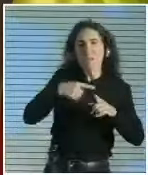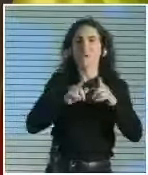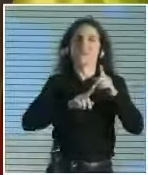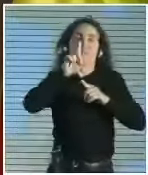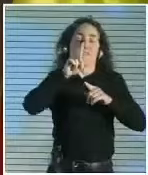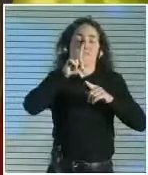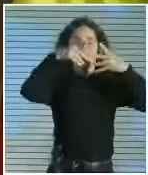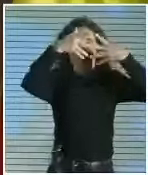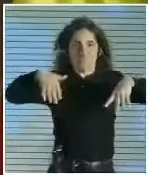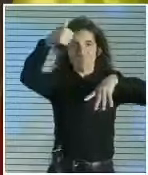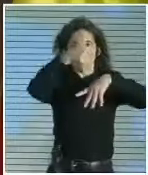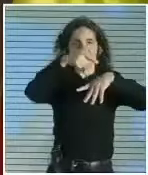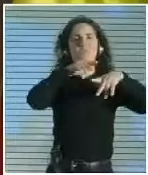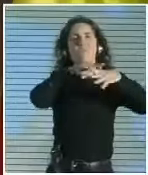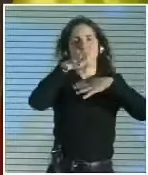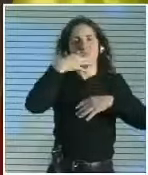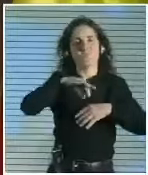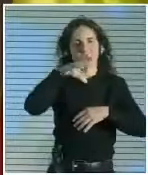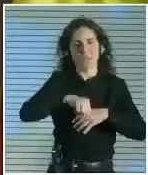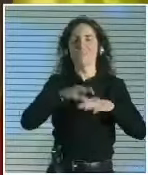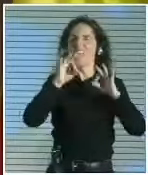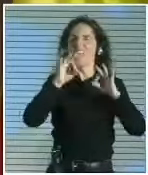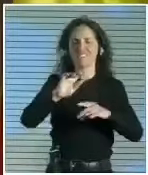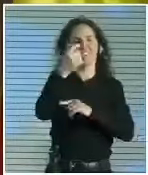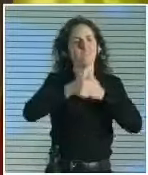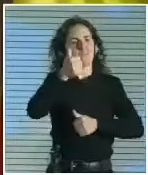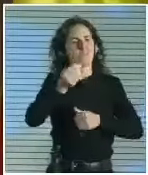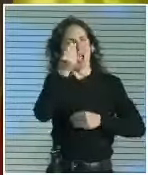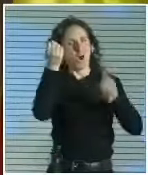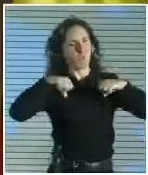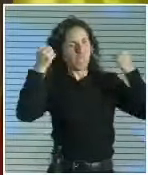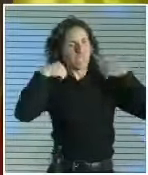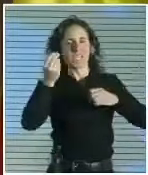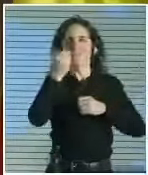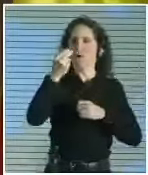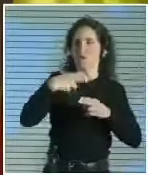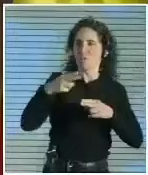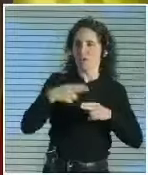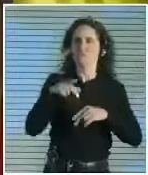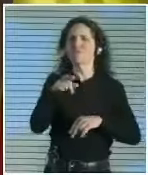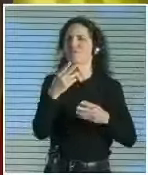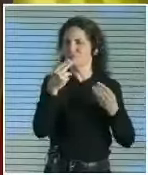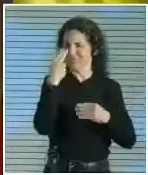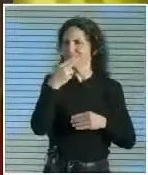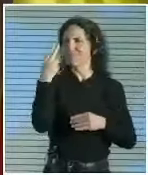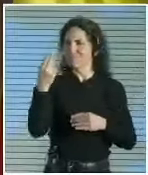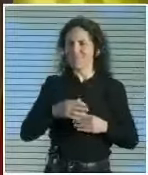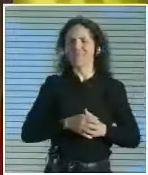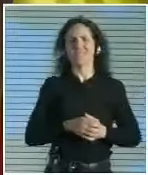better practices. So that's that's an interesting lead that we're